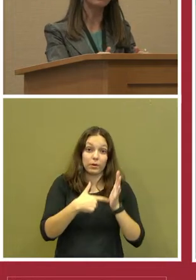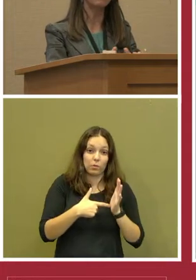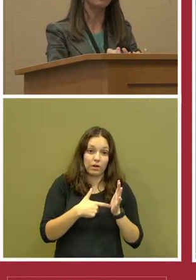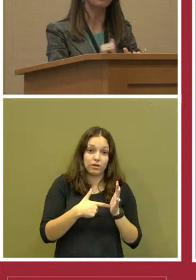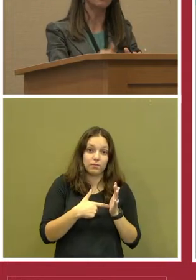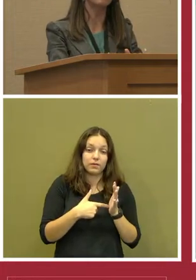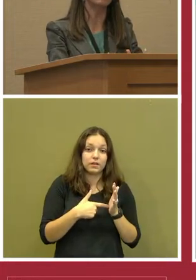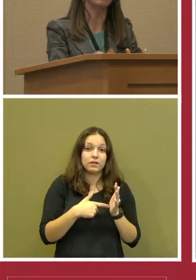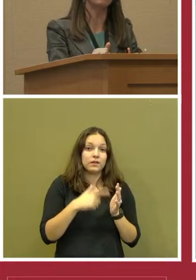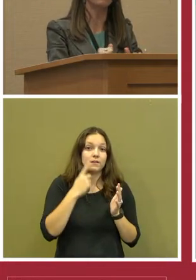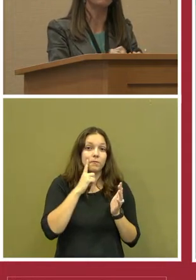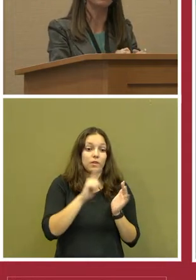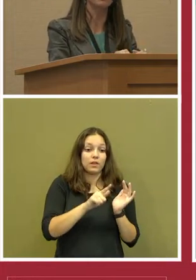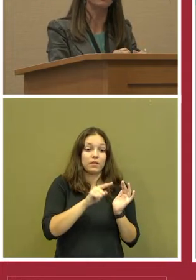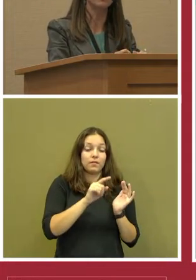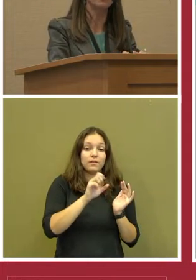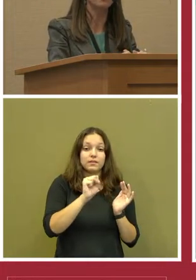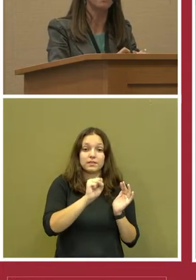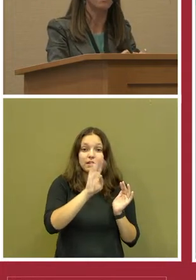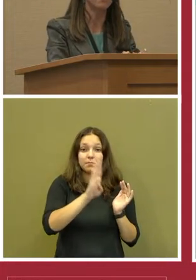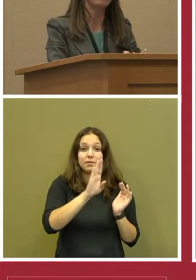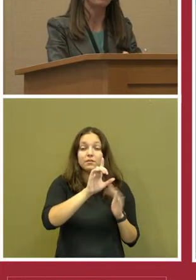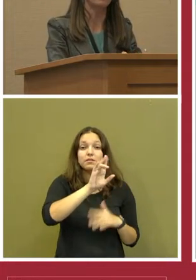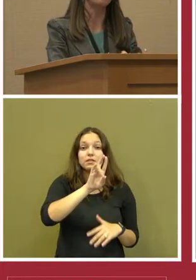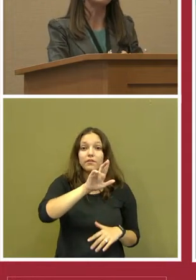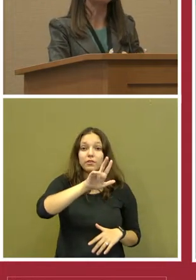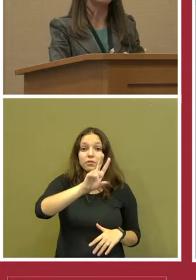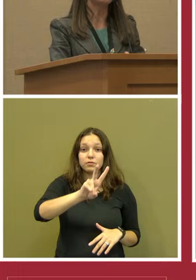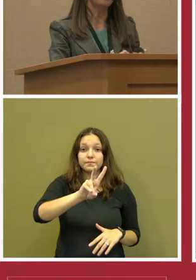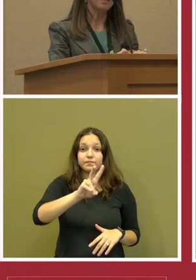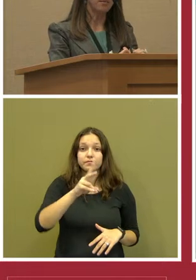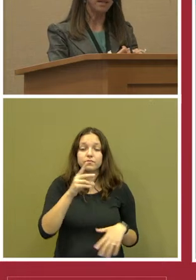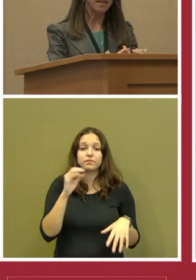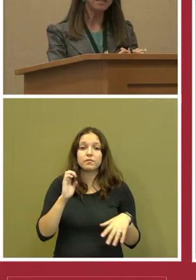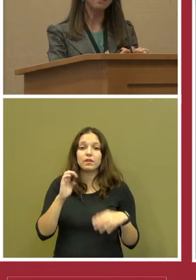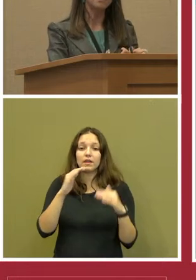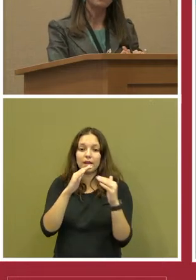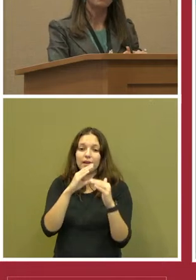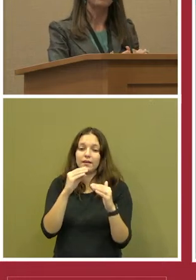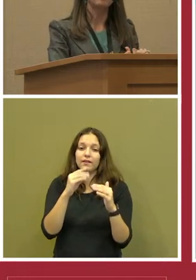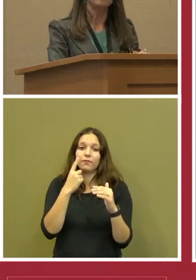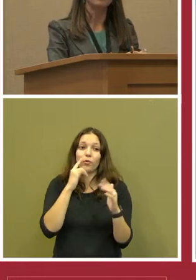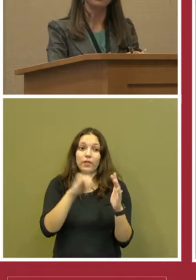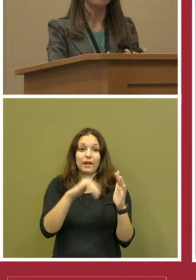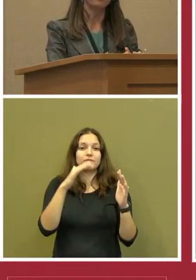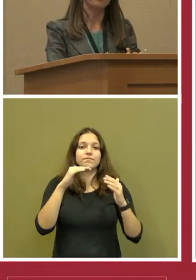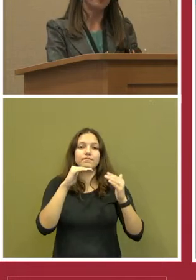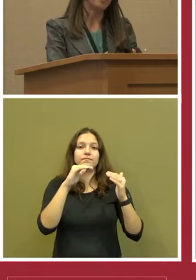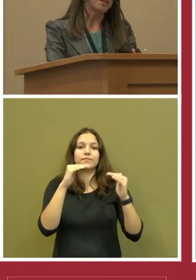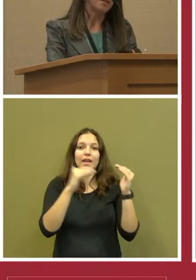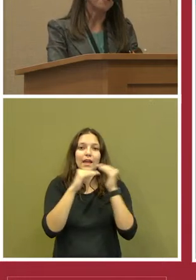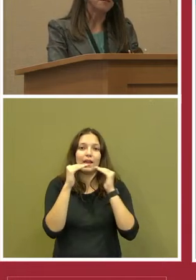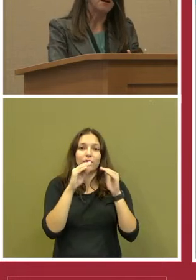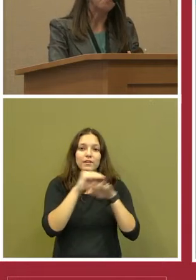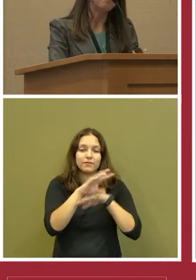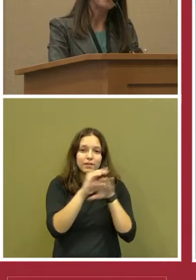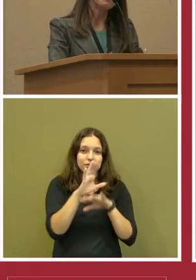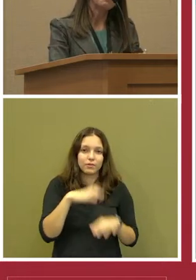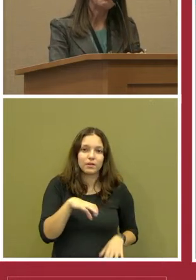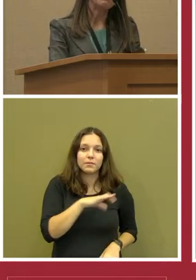requirements of Senate Bill 732 and these equity advisory committees, which our group was kind